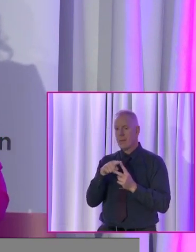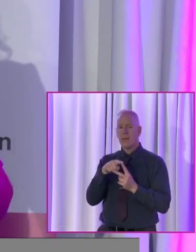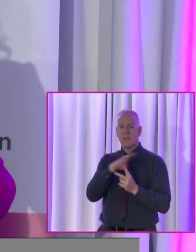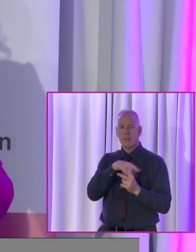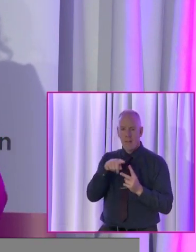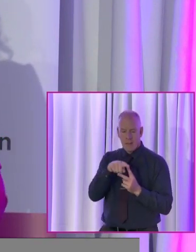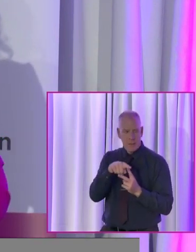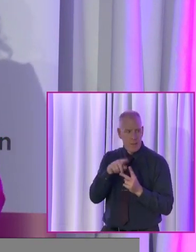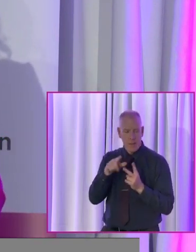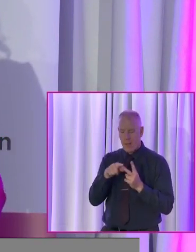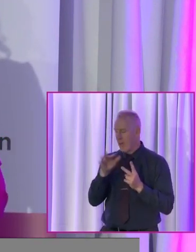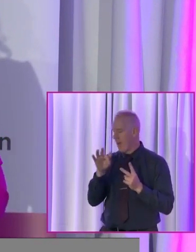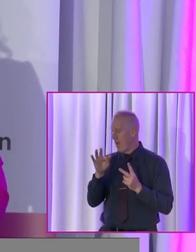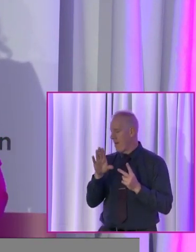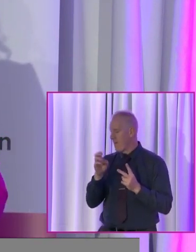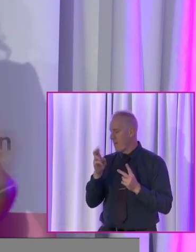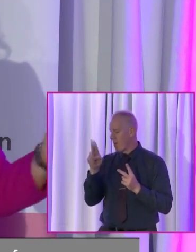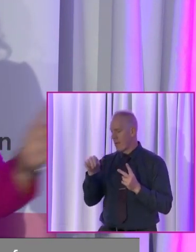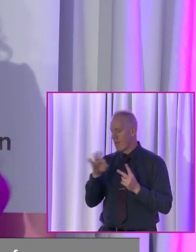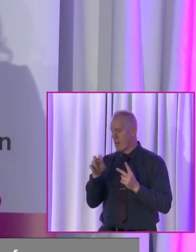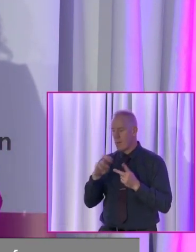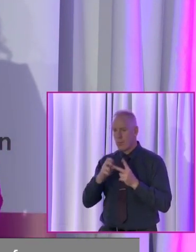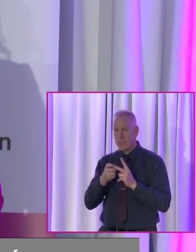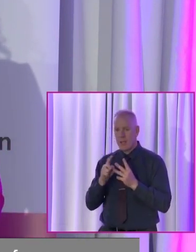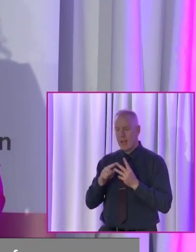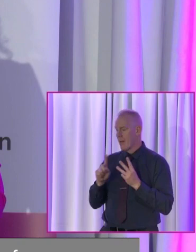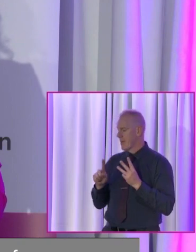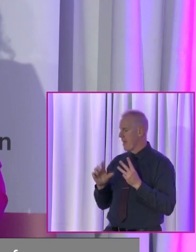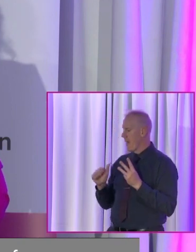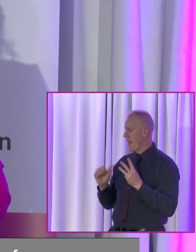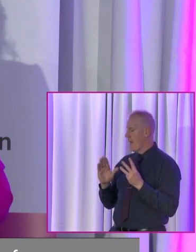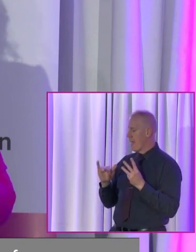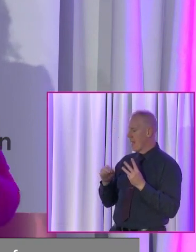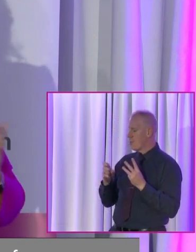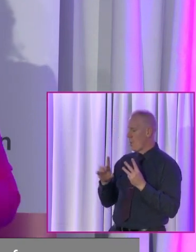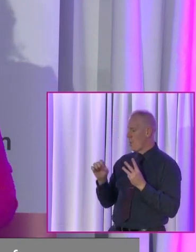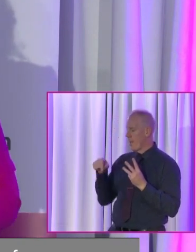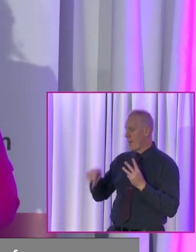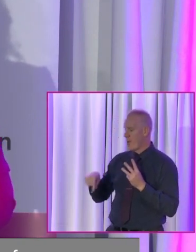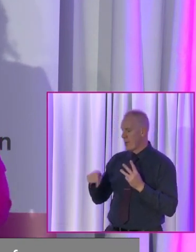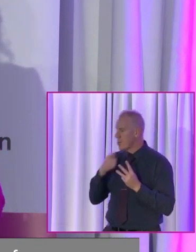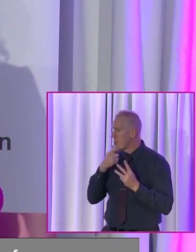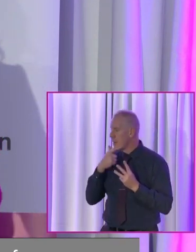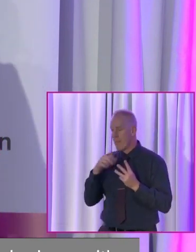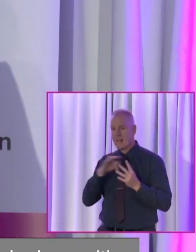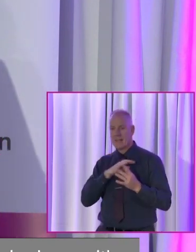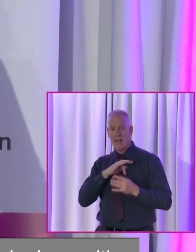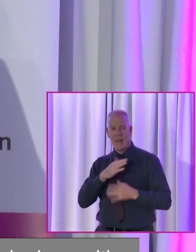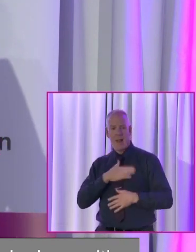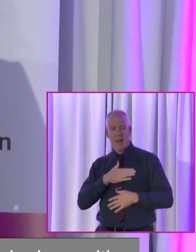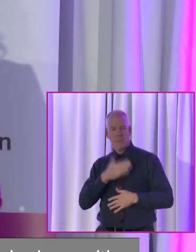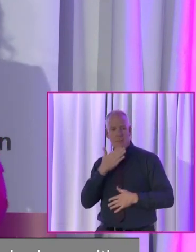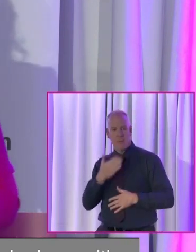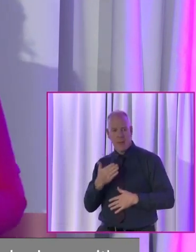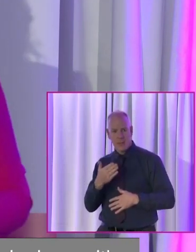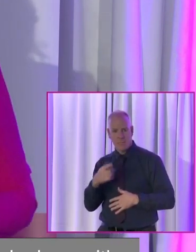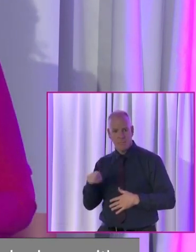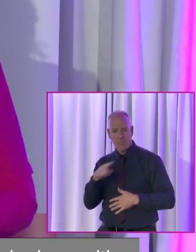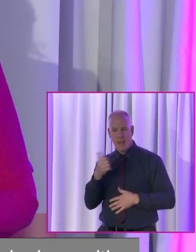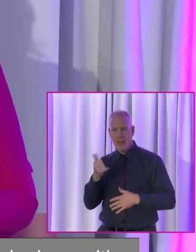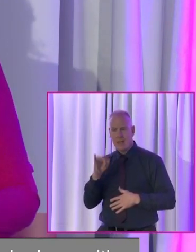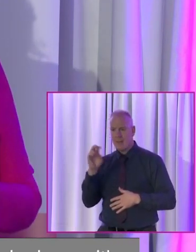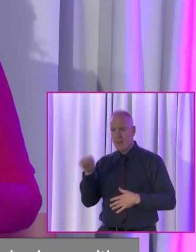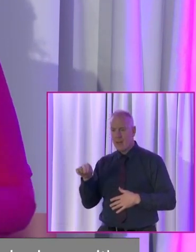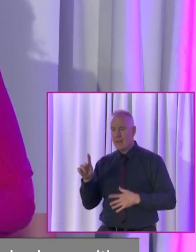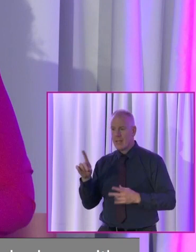from Scotland, from Florian in Brussels, and Alejandro here with us in Dublin. And just on my own behalf, I would like to thank